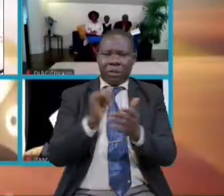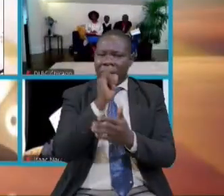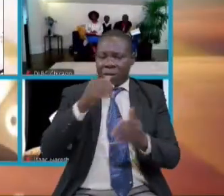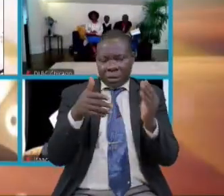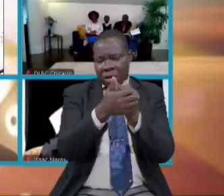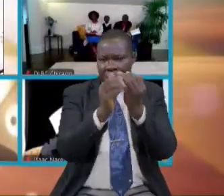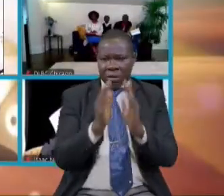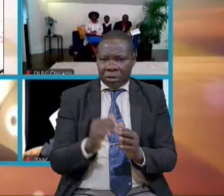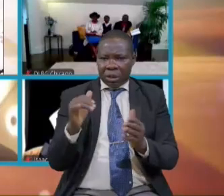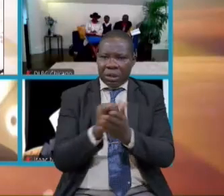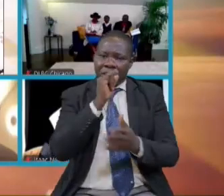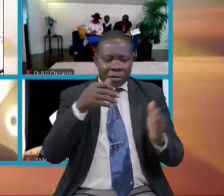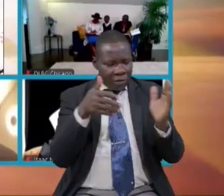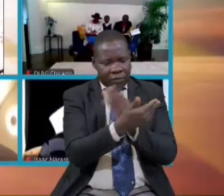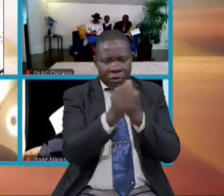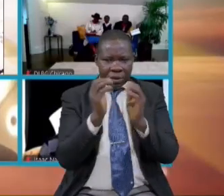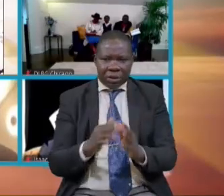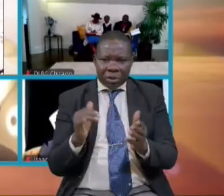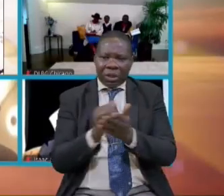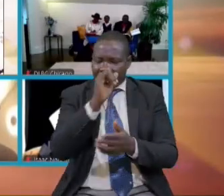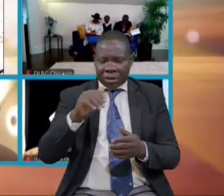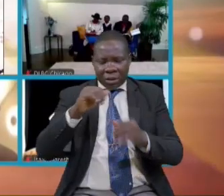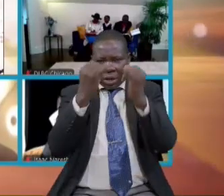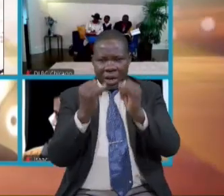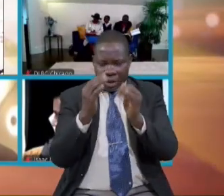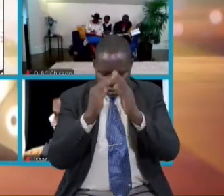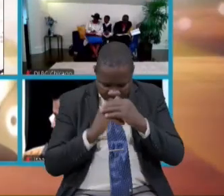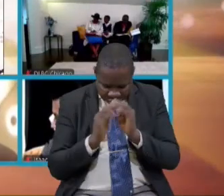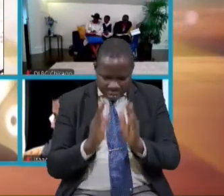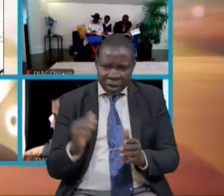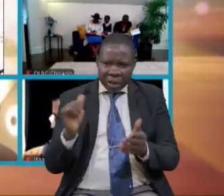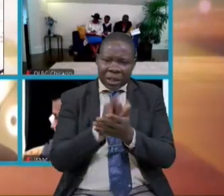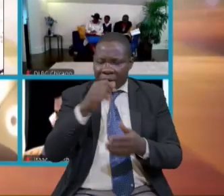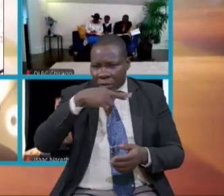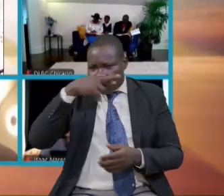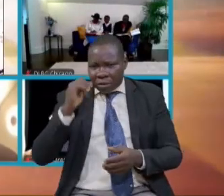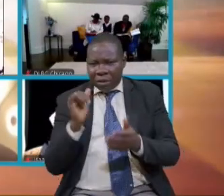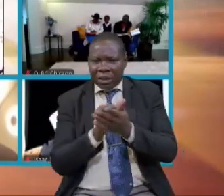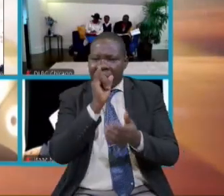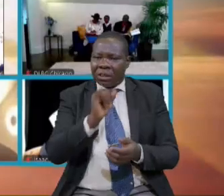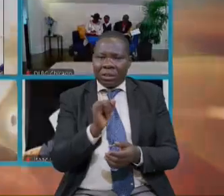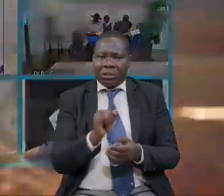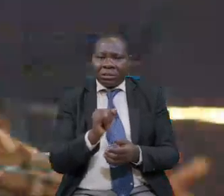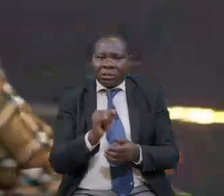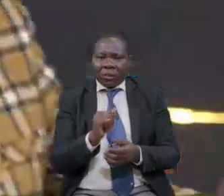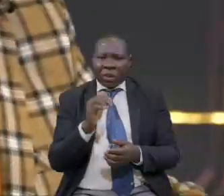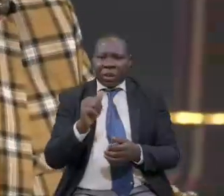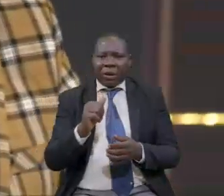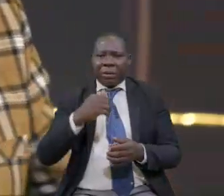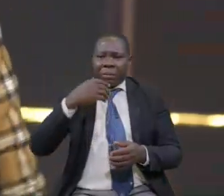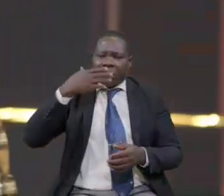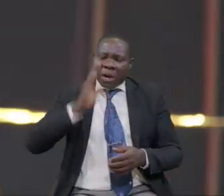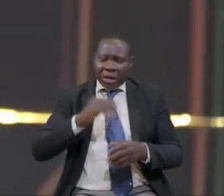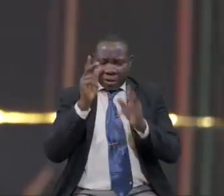fornicator, that's an idolater, that's a thief, that is an effeminate person. All those